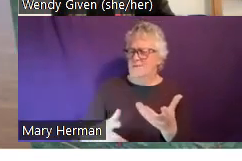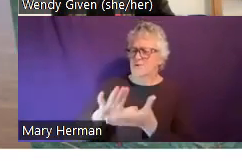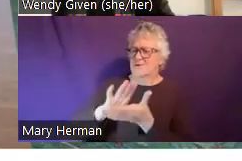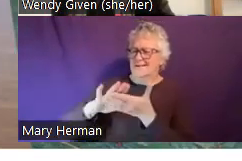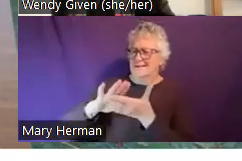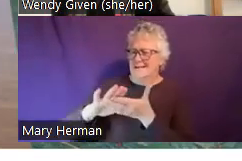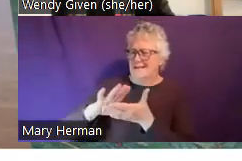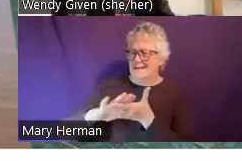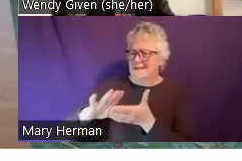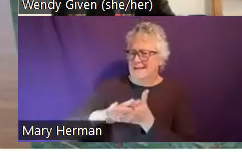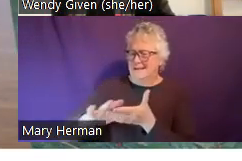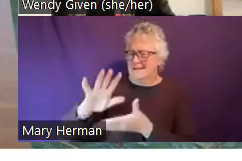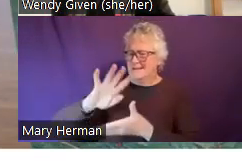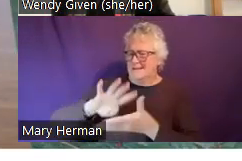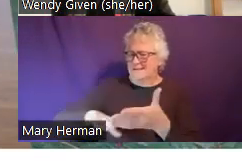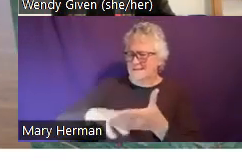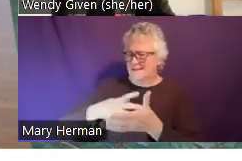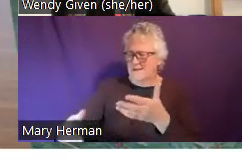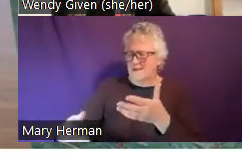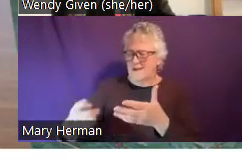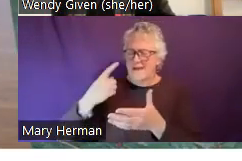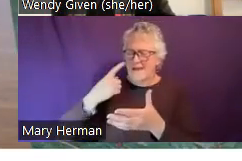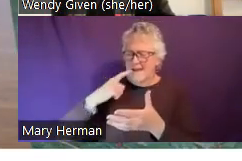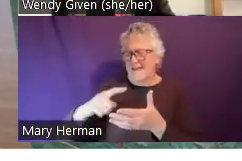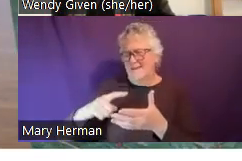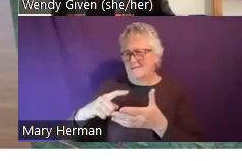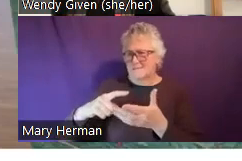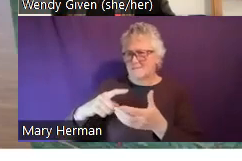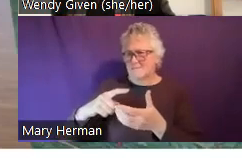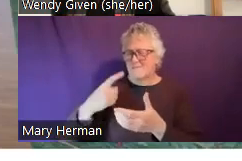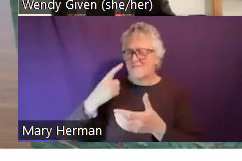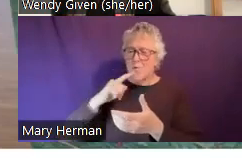the suspended work already? So the Jacob Hashimoto piece.